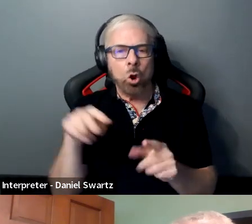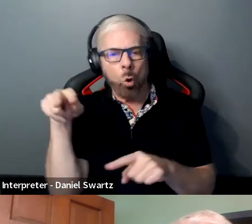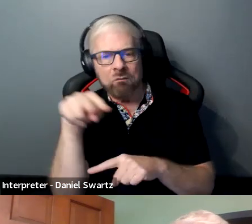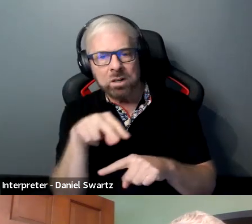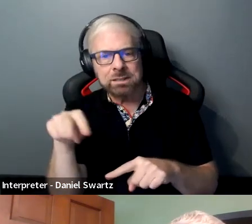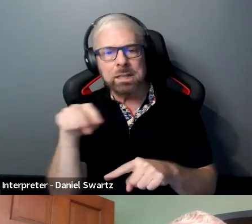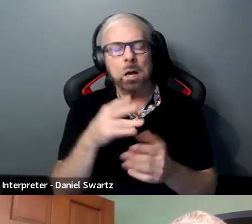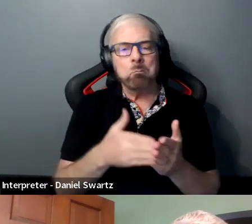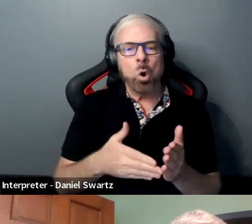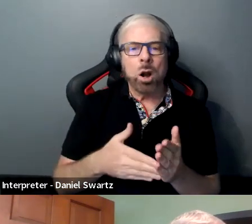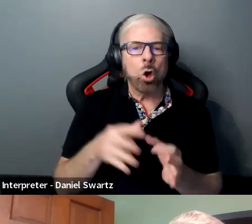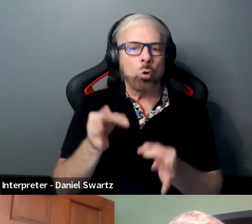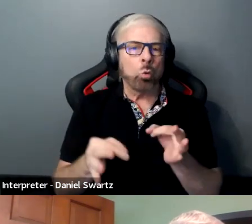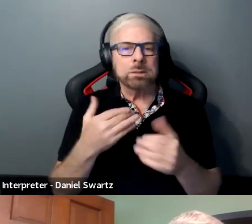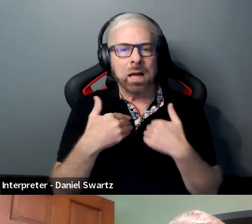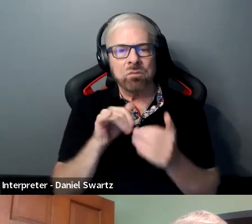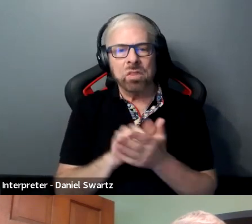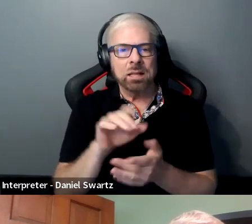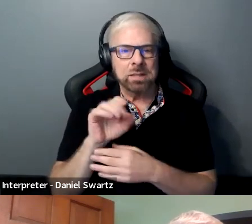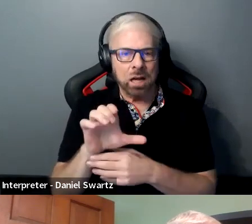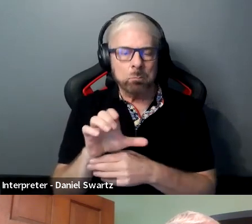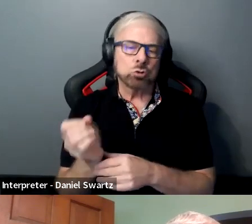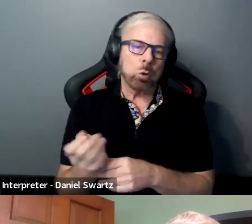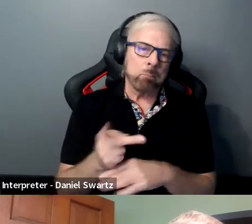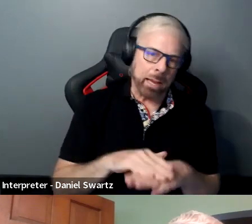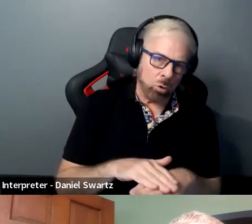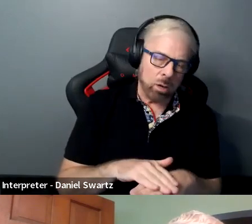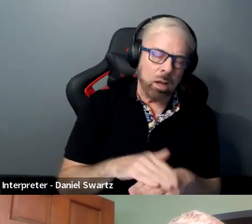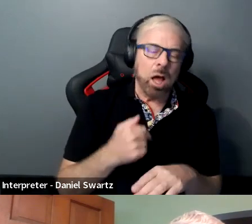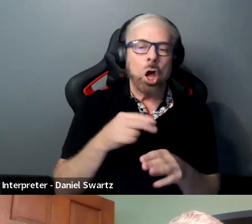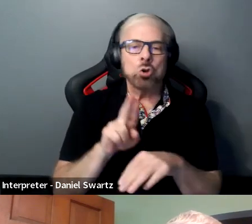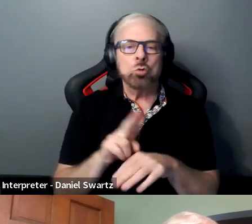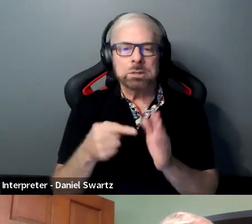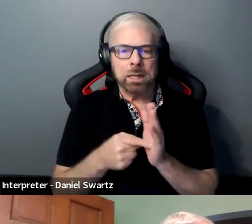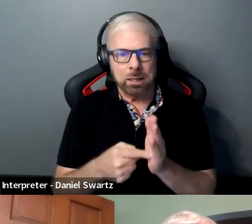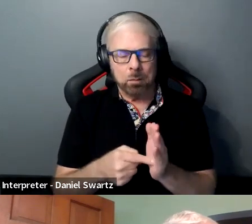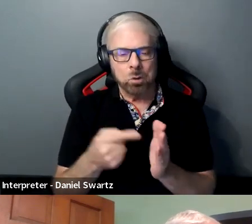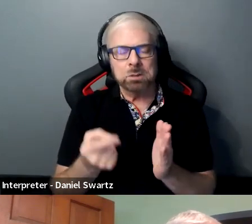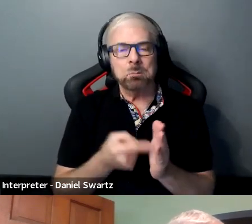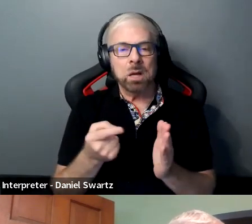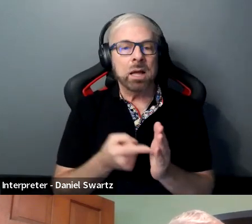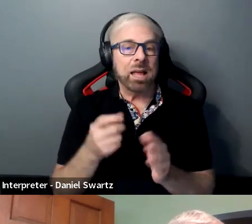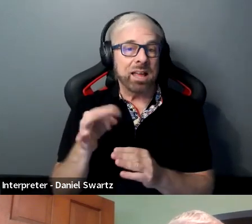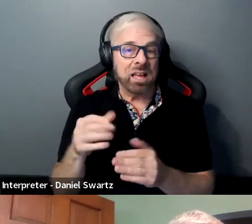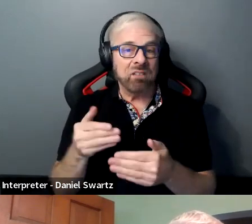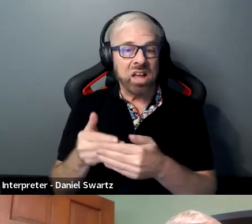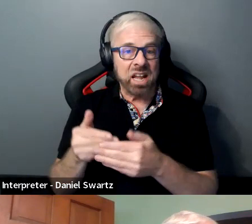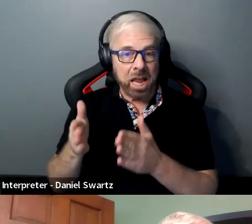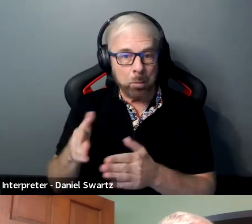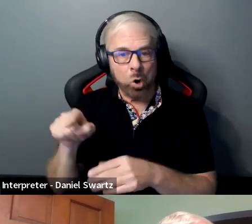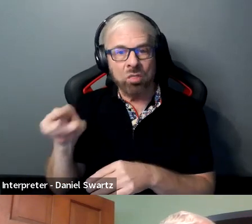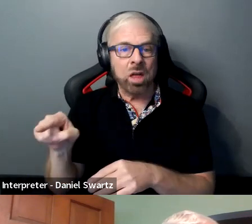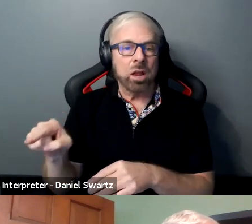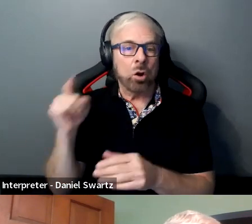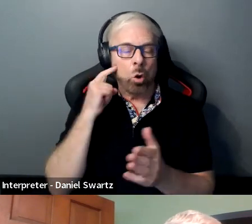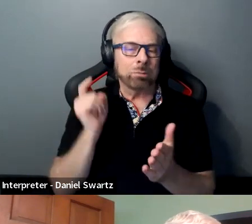the courts would have this document to go back on. I use an example sometimes. If a neighbor notices, and this